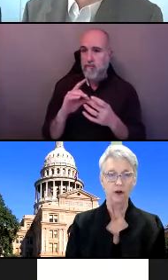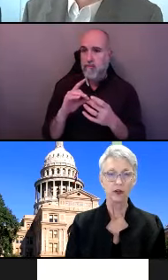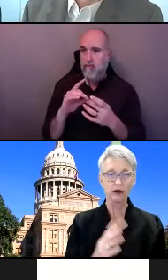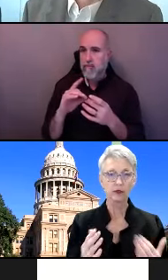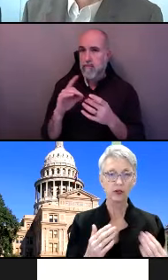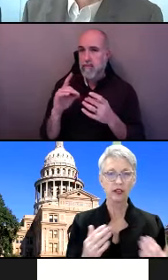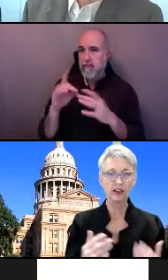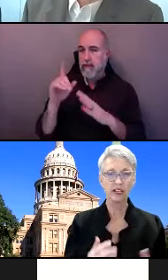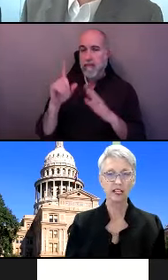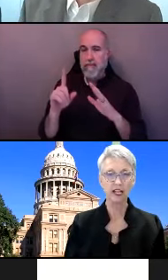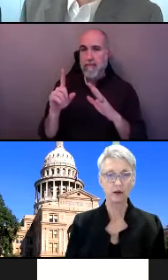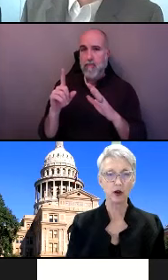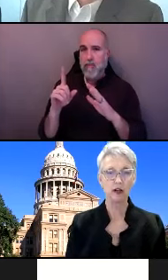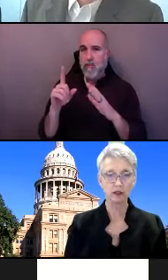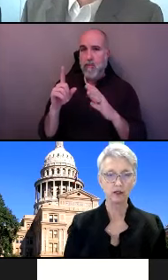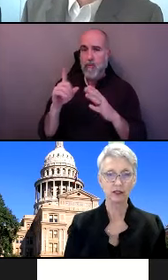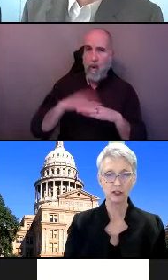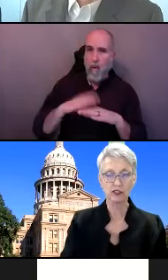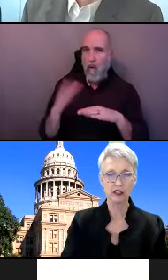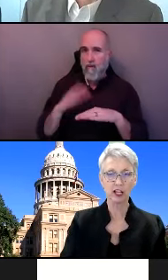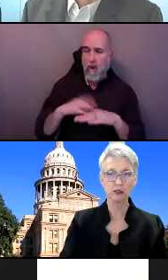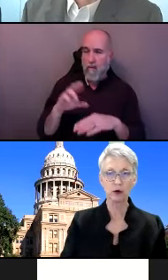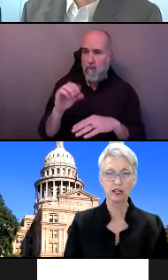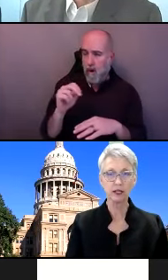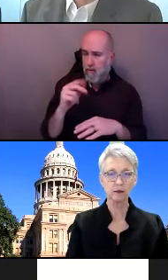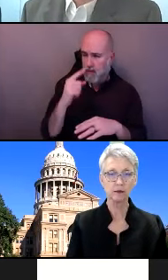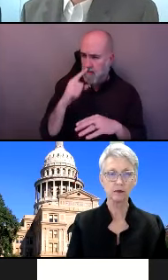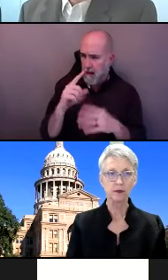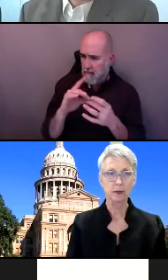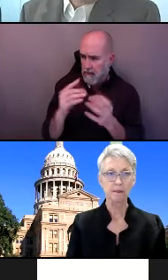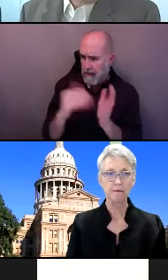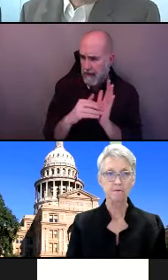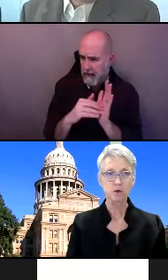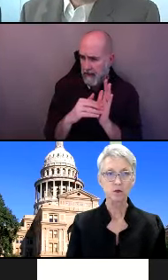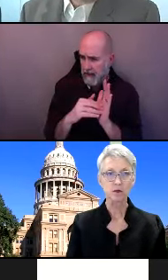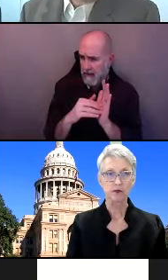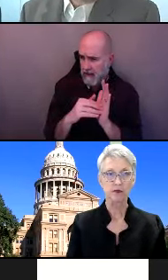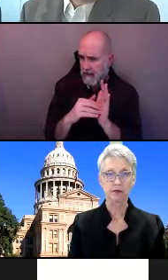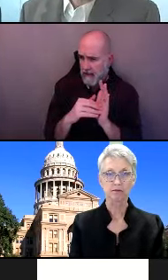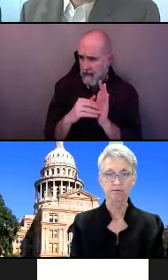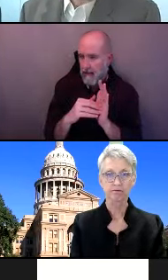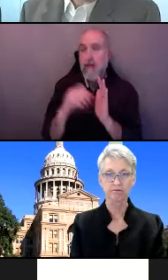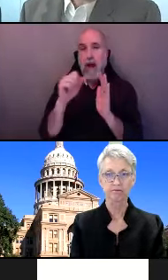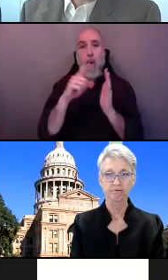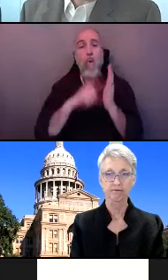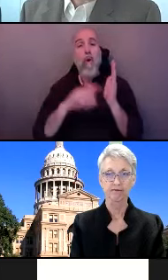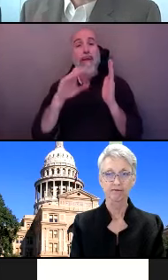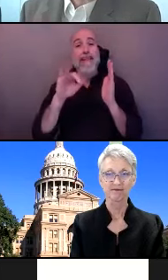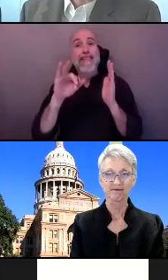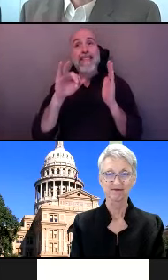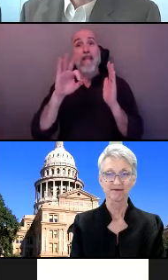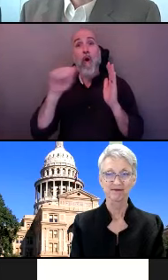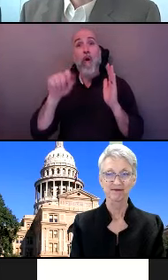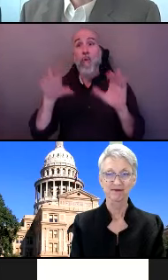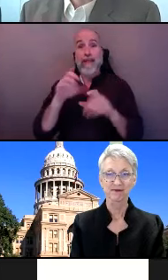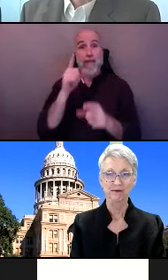right. Sorry. You're kind of fading in and out, Ron. Can you say that last part again? Yeah, what the city of Austin did right is they listened